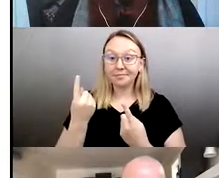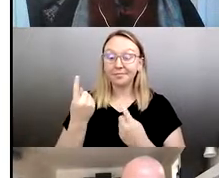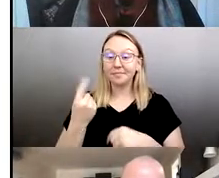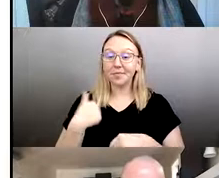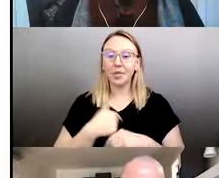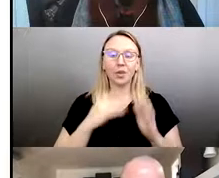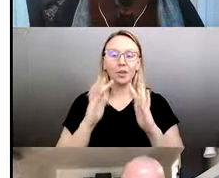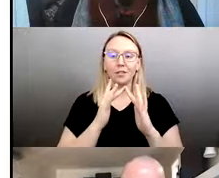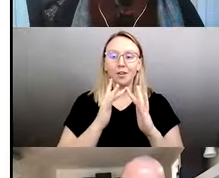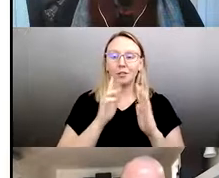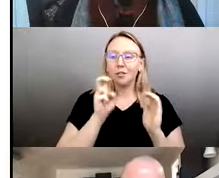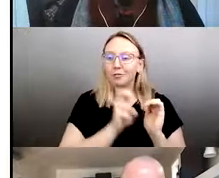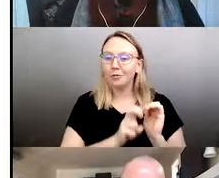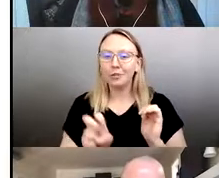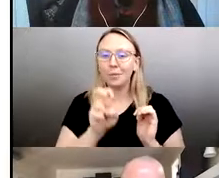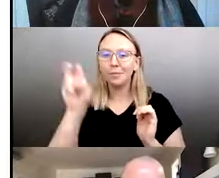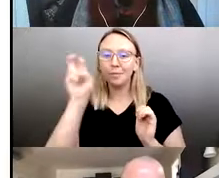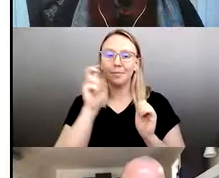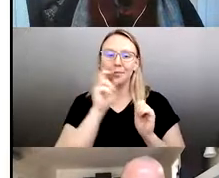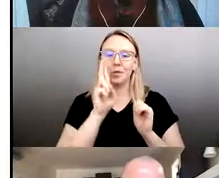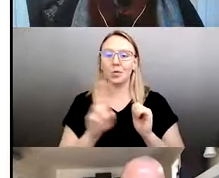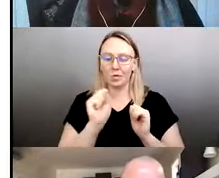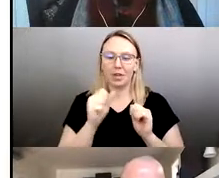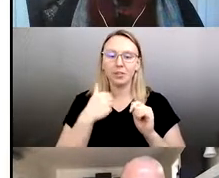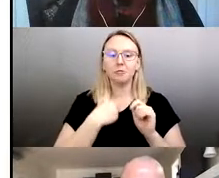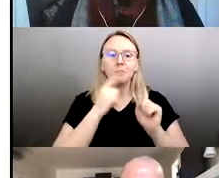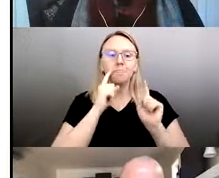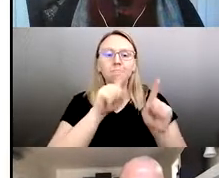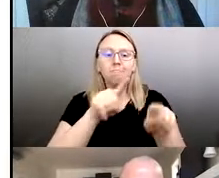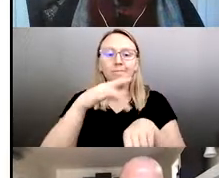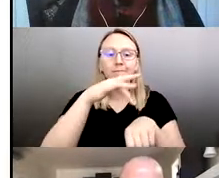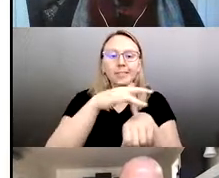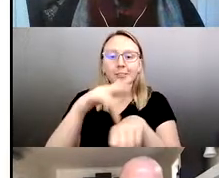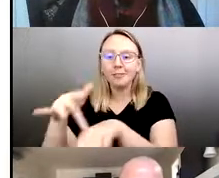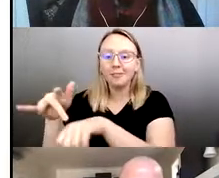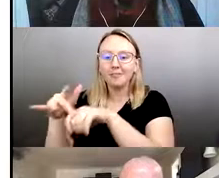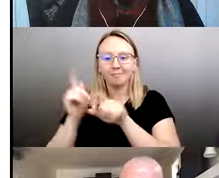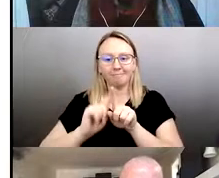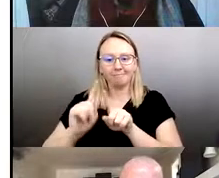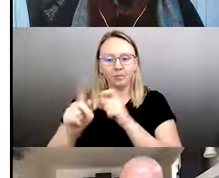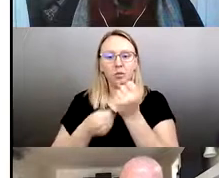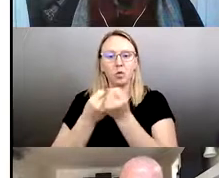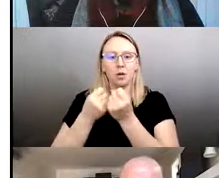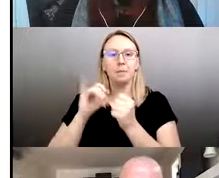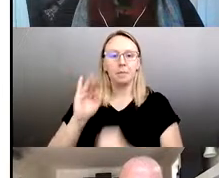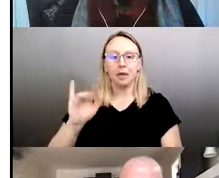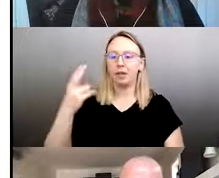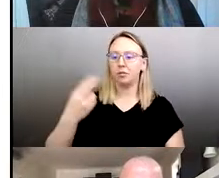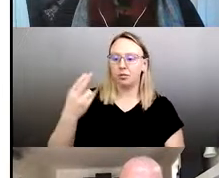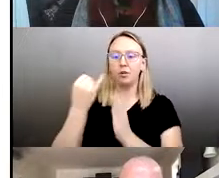United States, exploring various locations and sites supported by the Historic Artist Homes and Studios